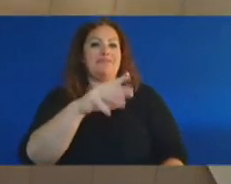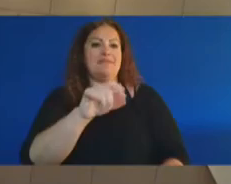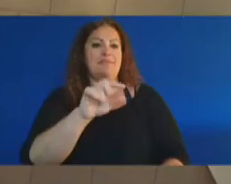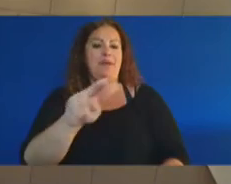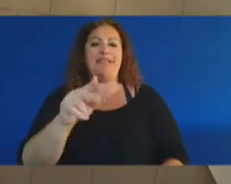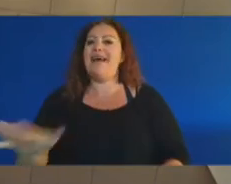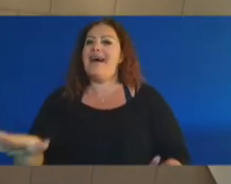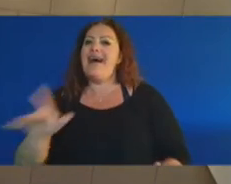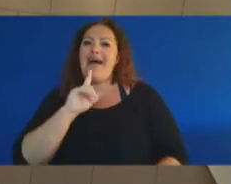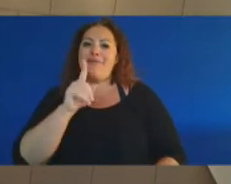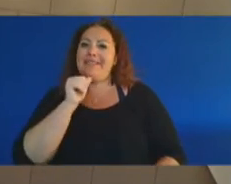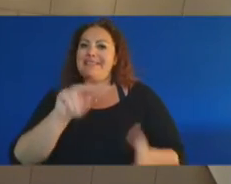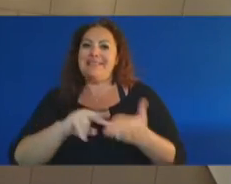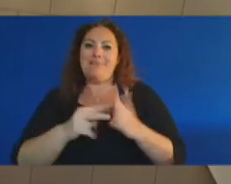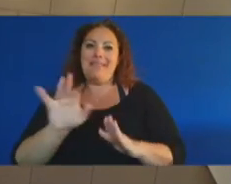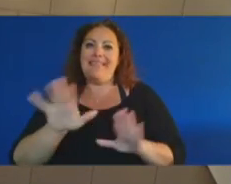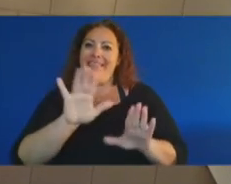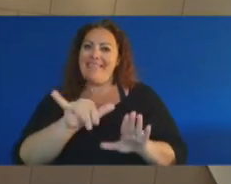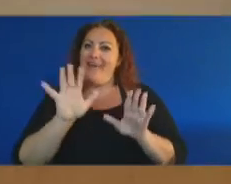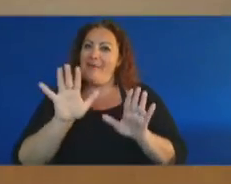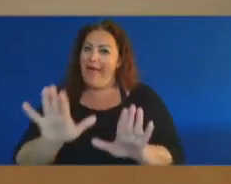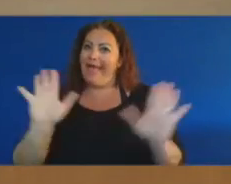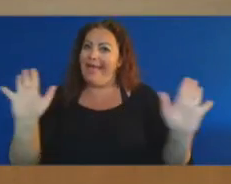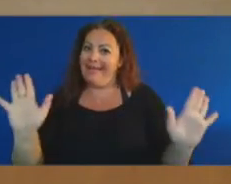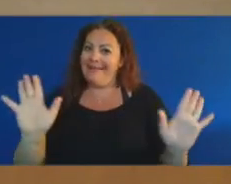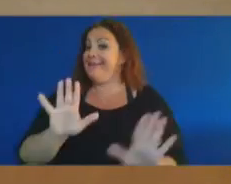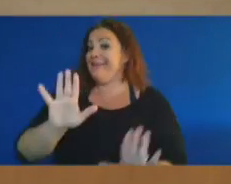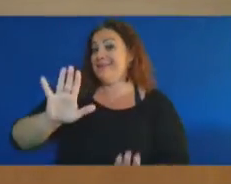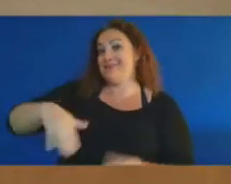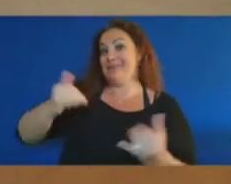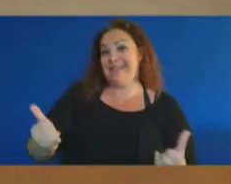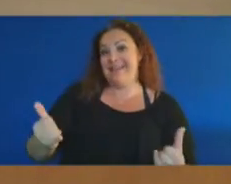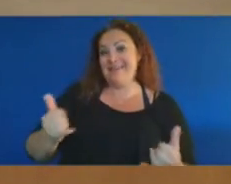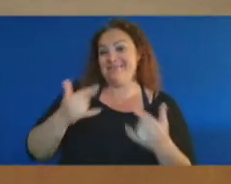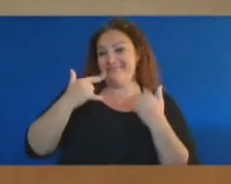mean that that way it's too late